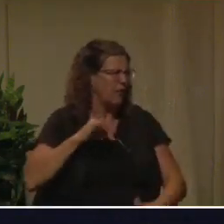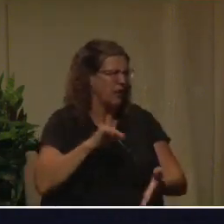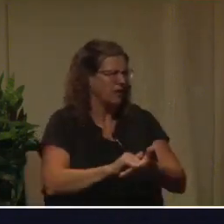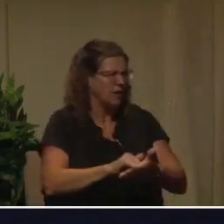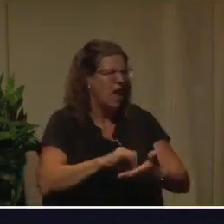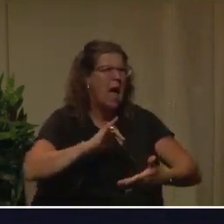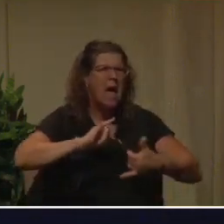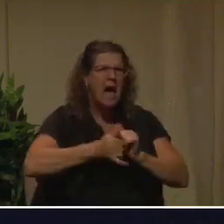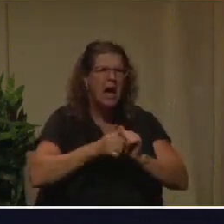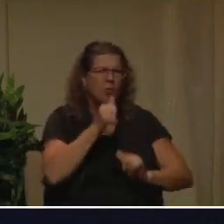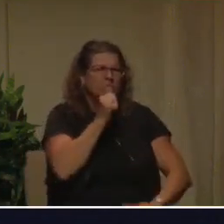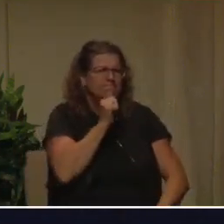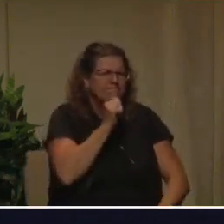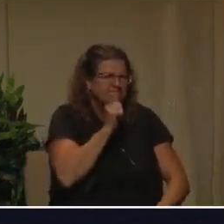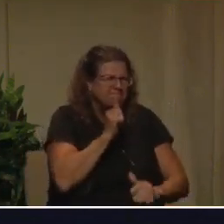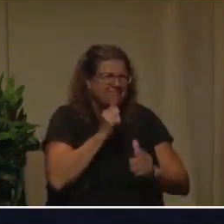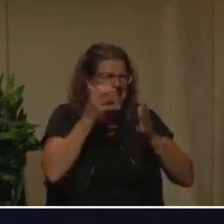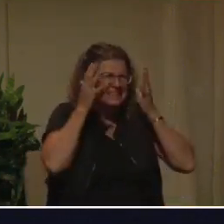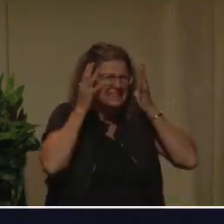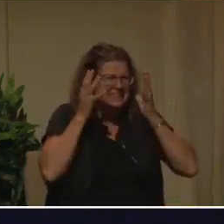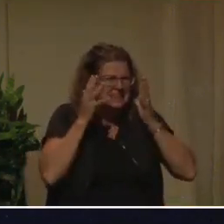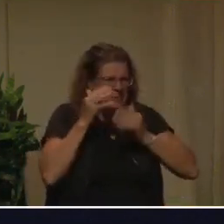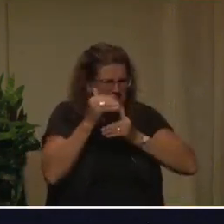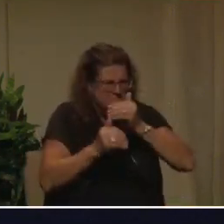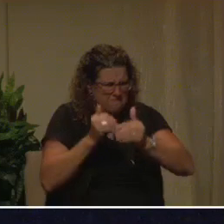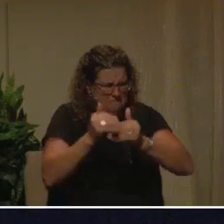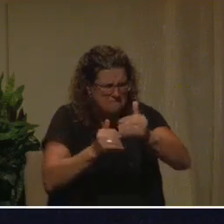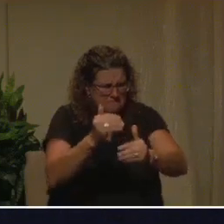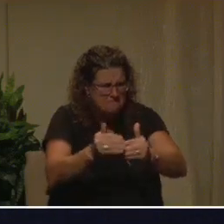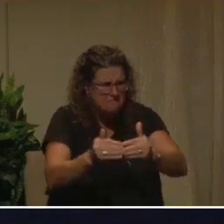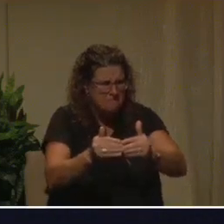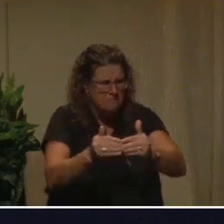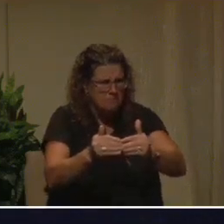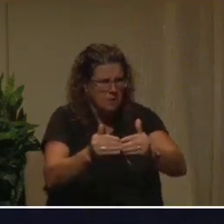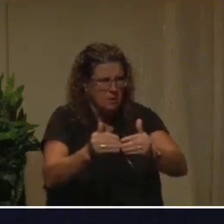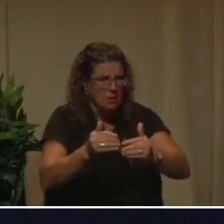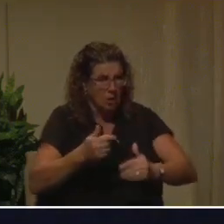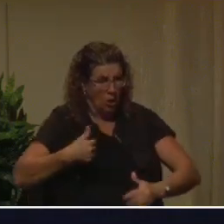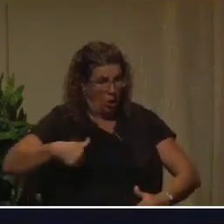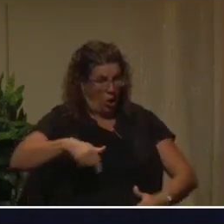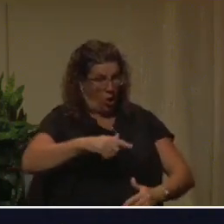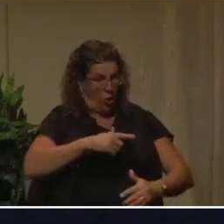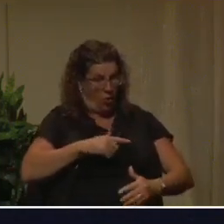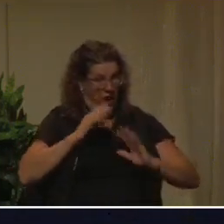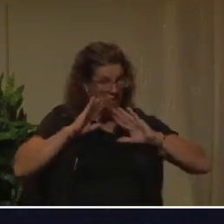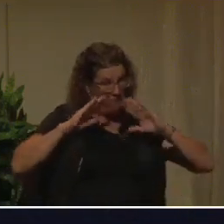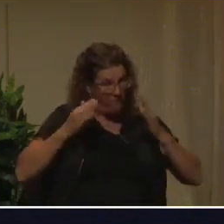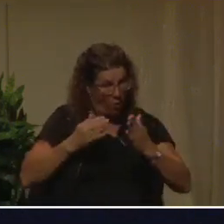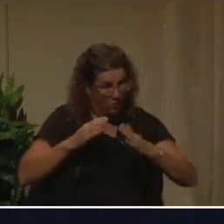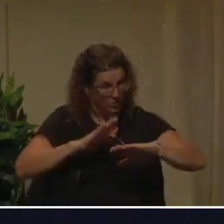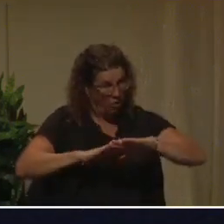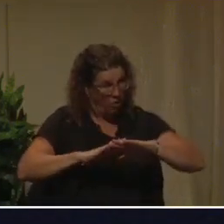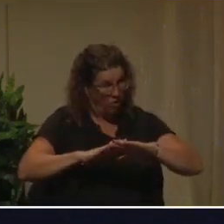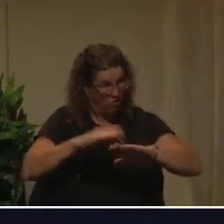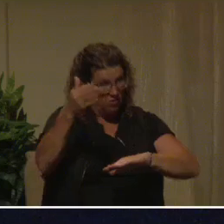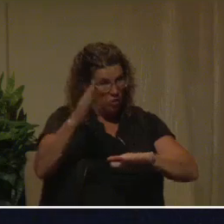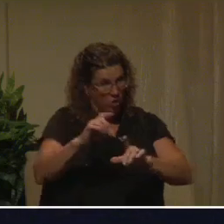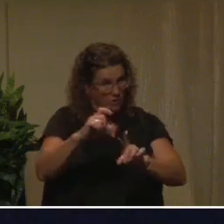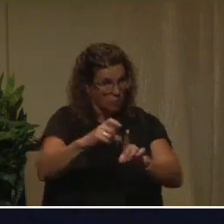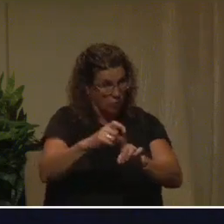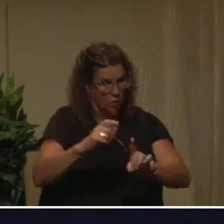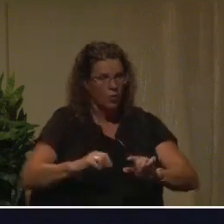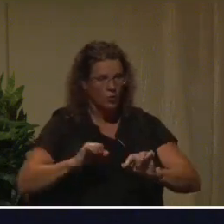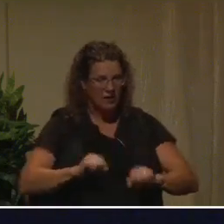we incorporate these truths into our life and take them, then we will be resilient people. Now,